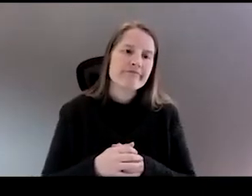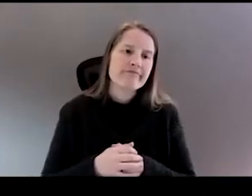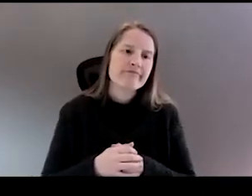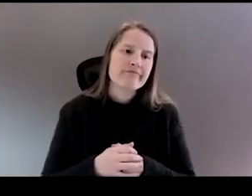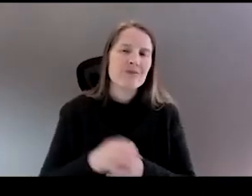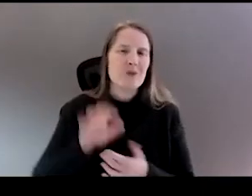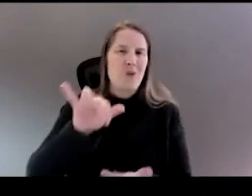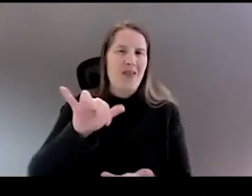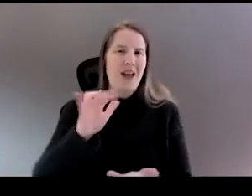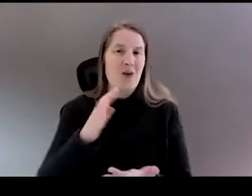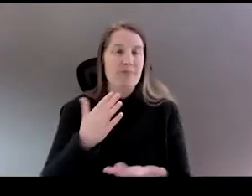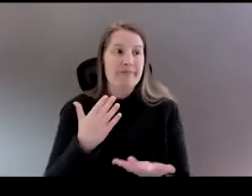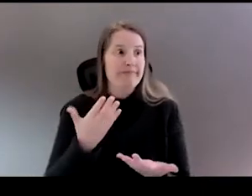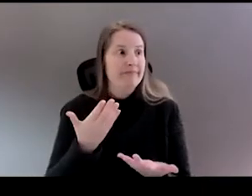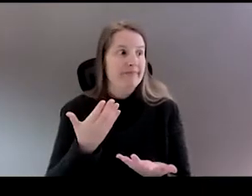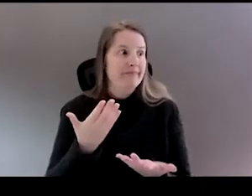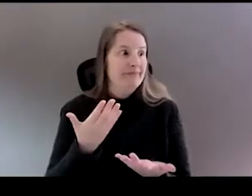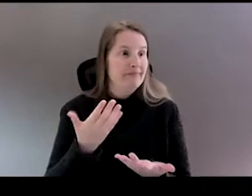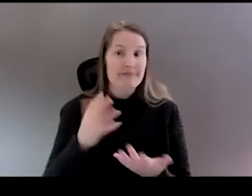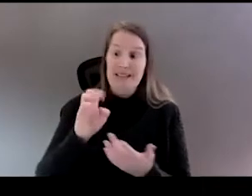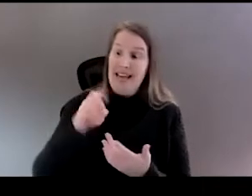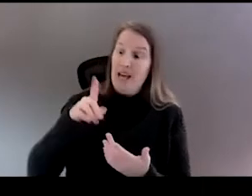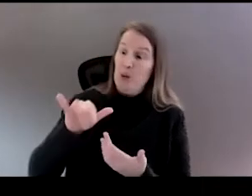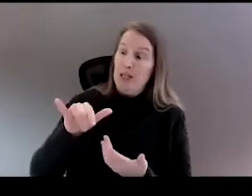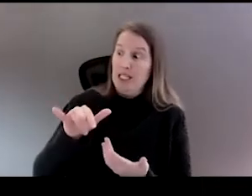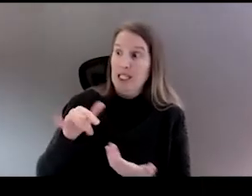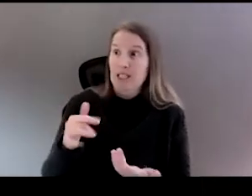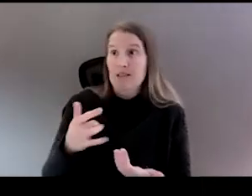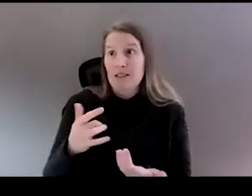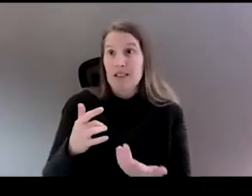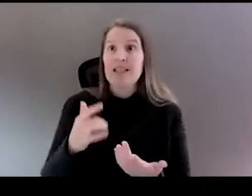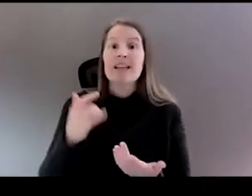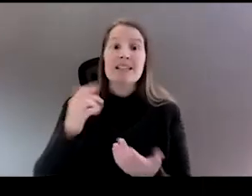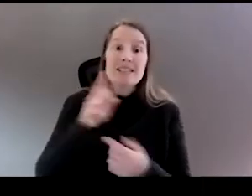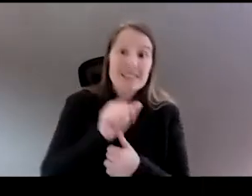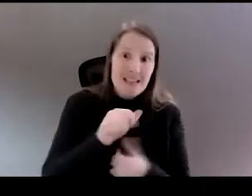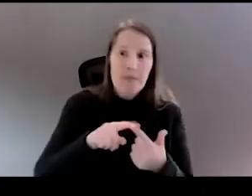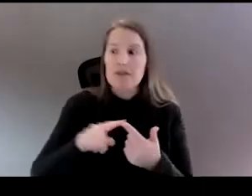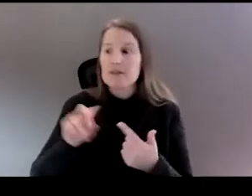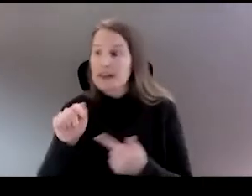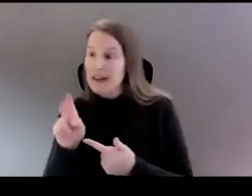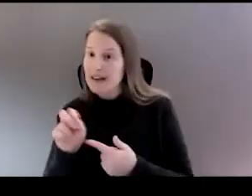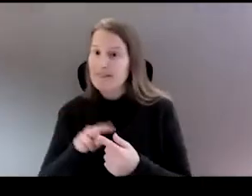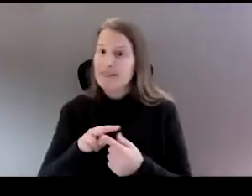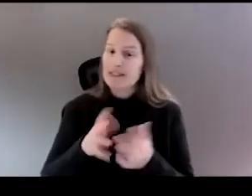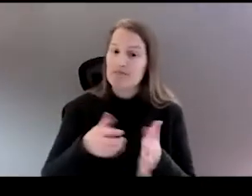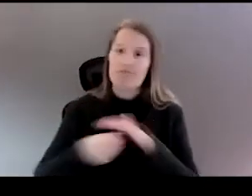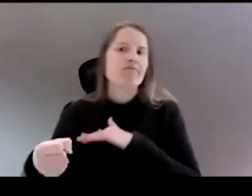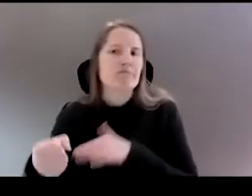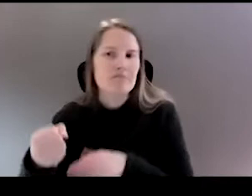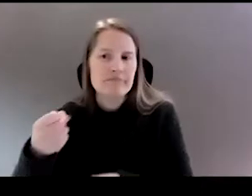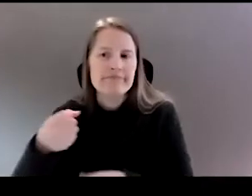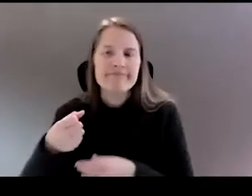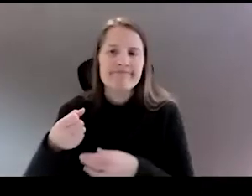of perhaps what equity might have been like as a person who's disabled and Native. I definitely felt punished,